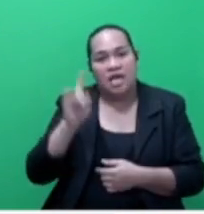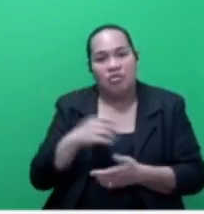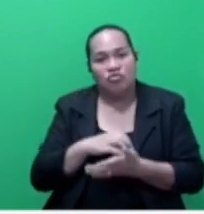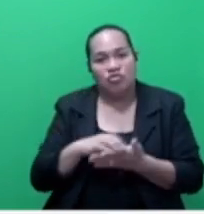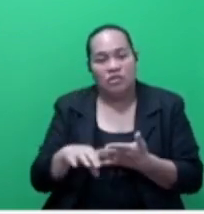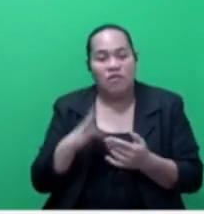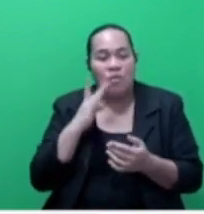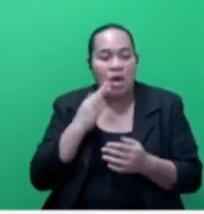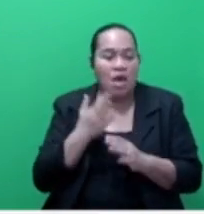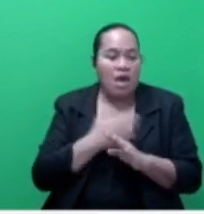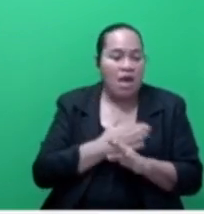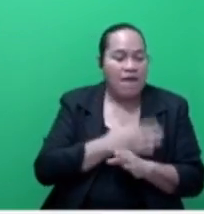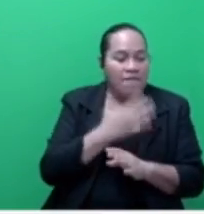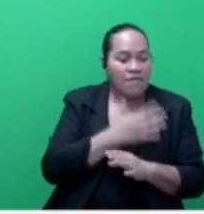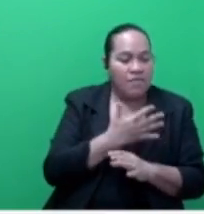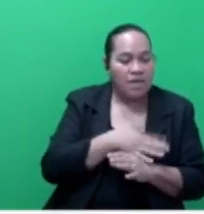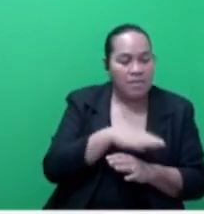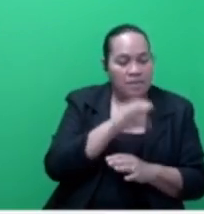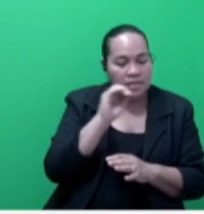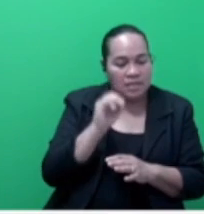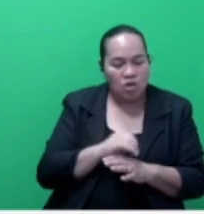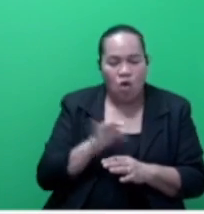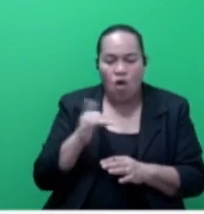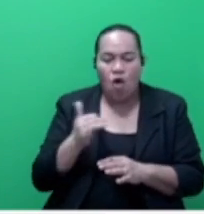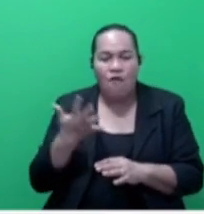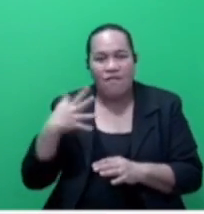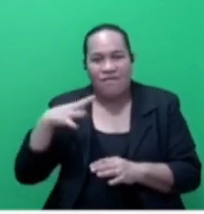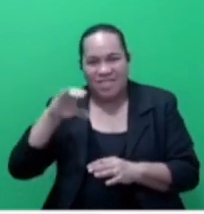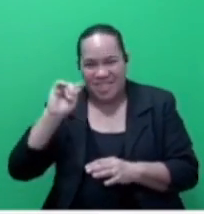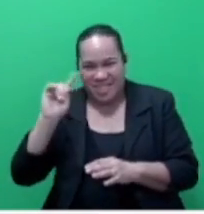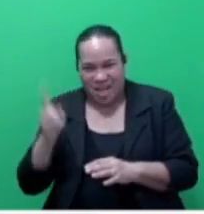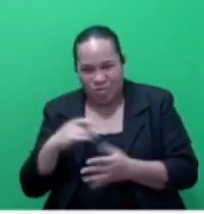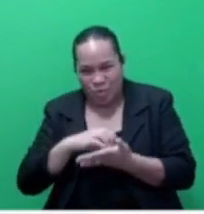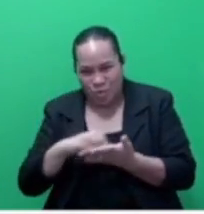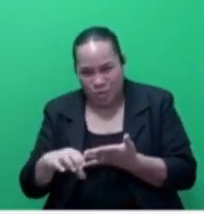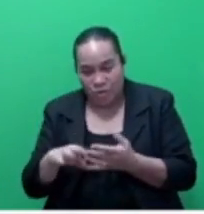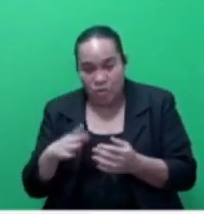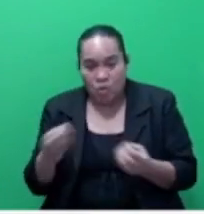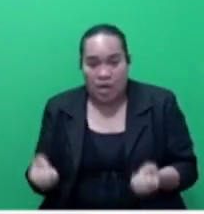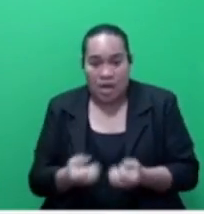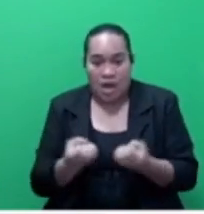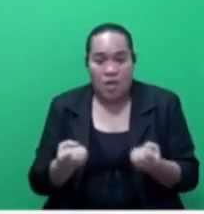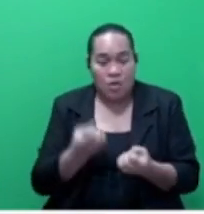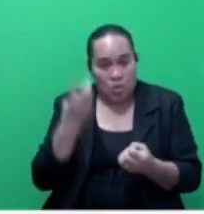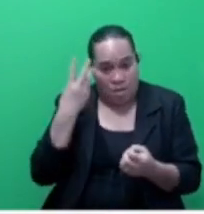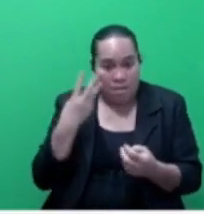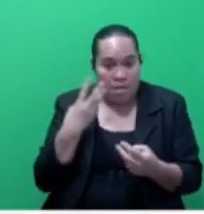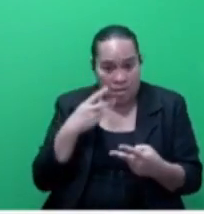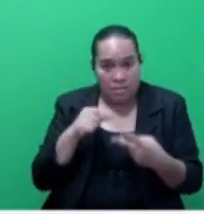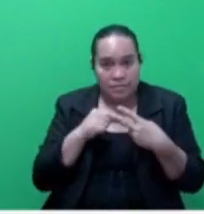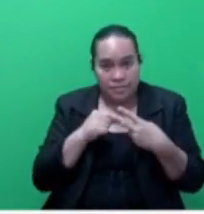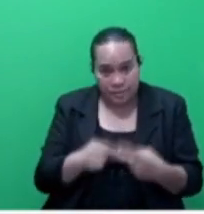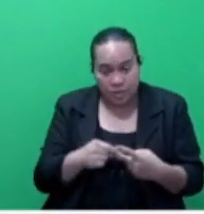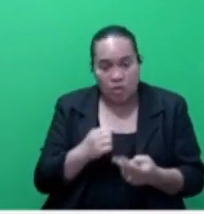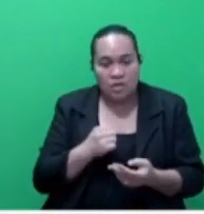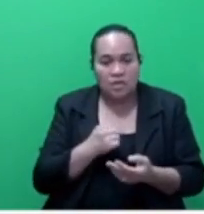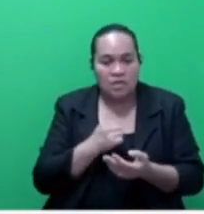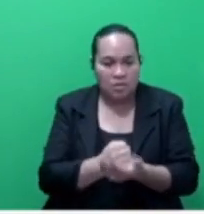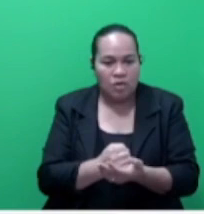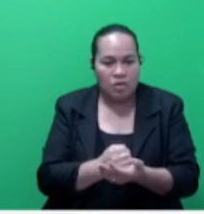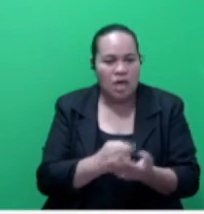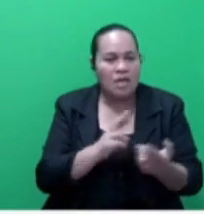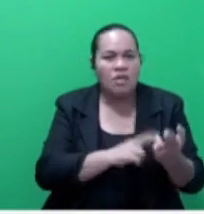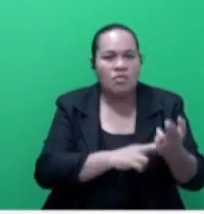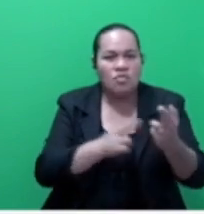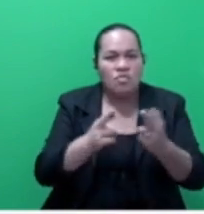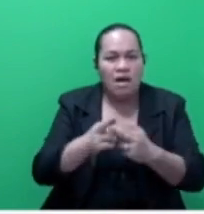from 50% or $50,000. In addition, to encourage women participation in businesses and support the development of rural